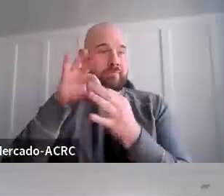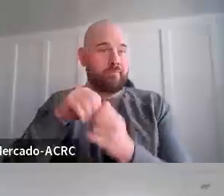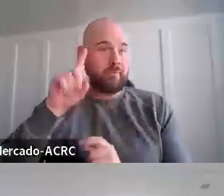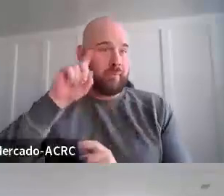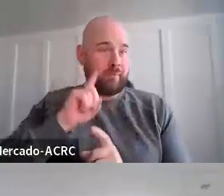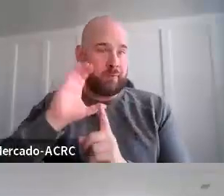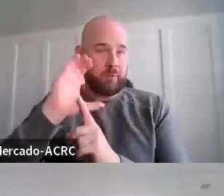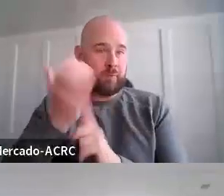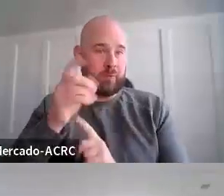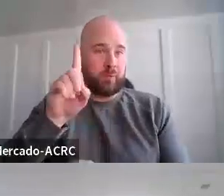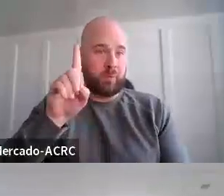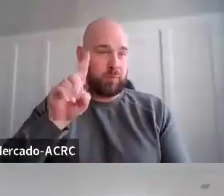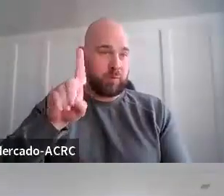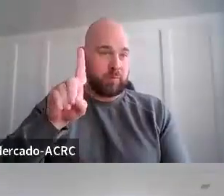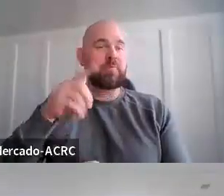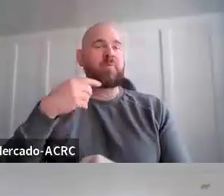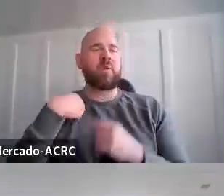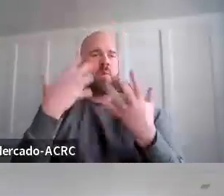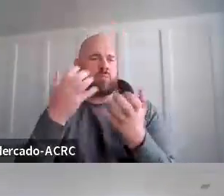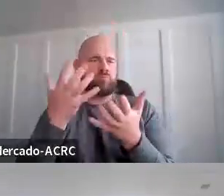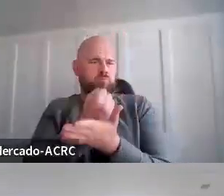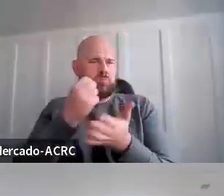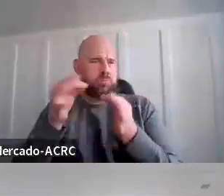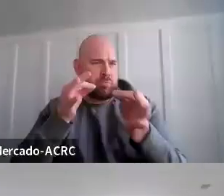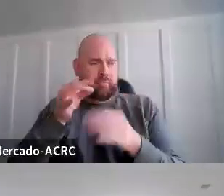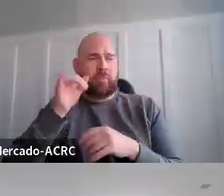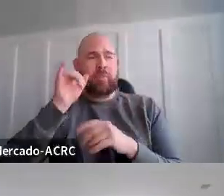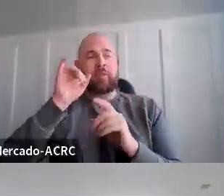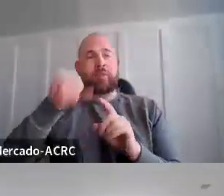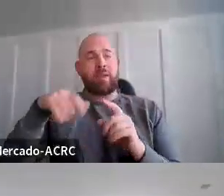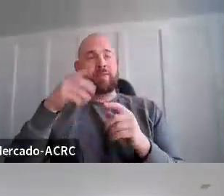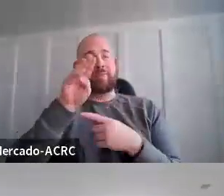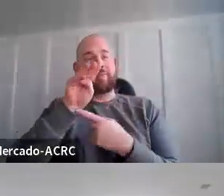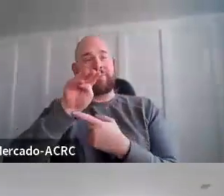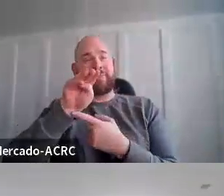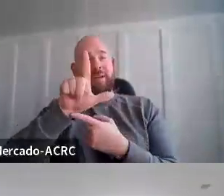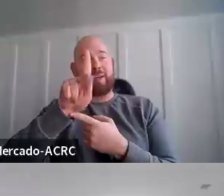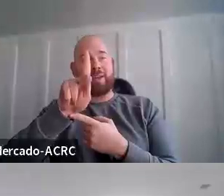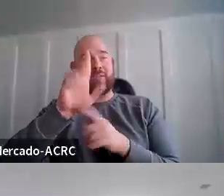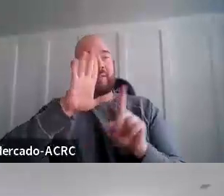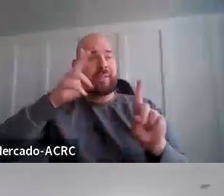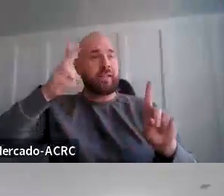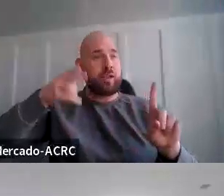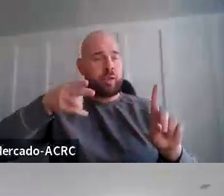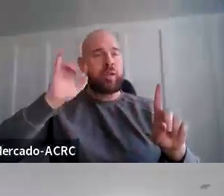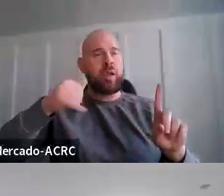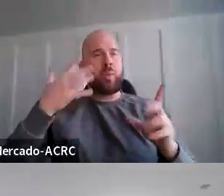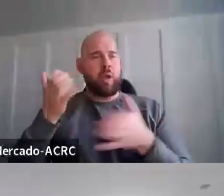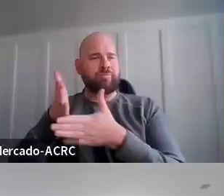Okay. So now for Deaf Culture 101, I wanted to take the